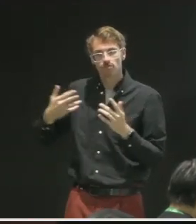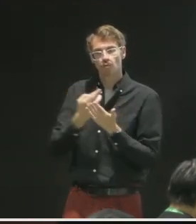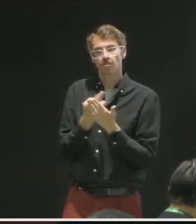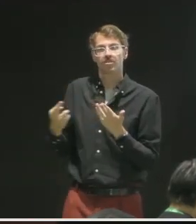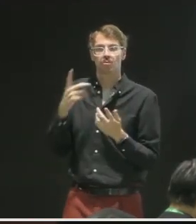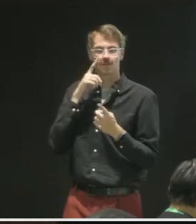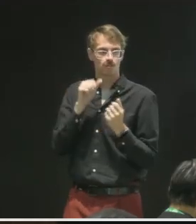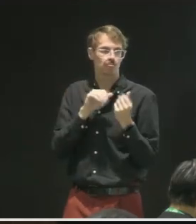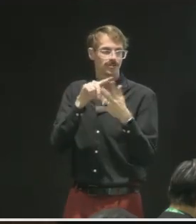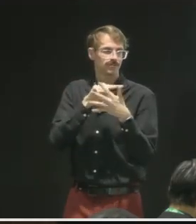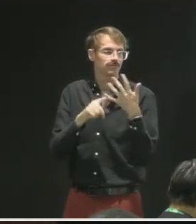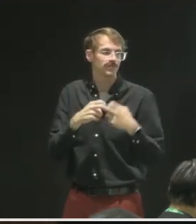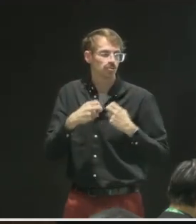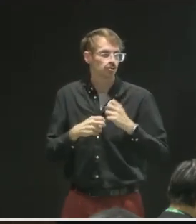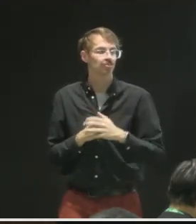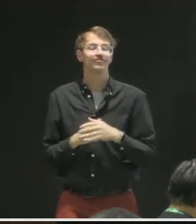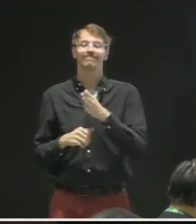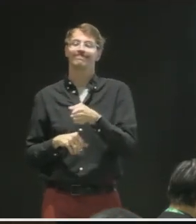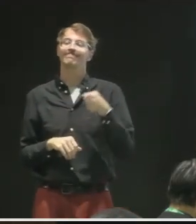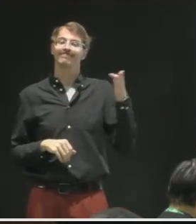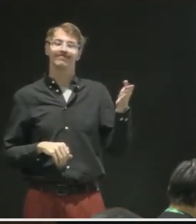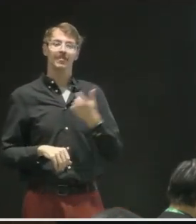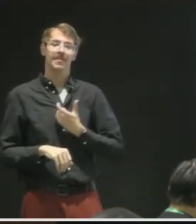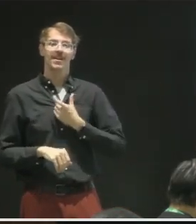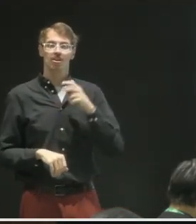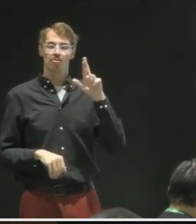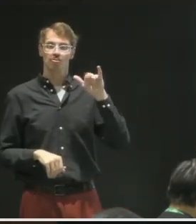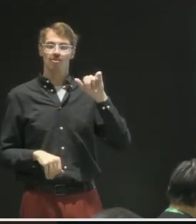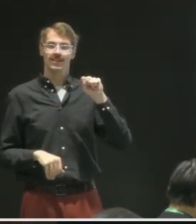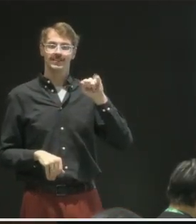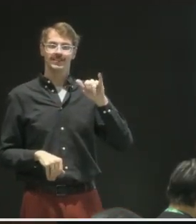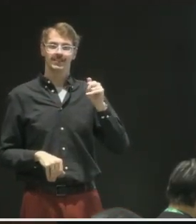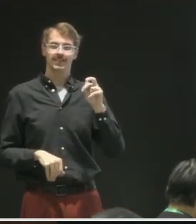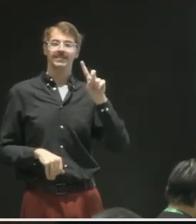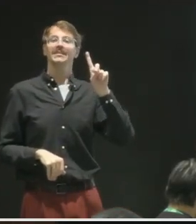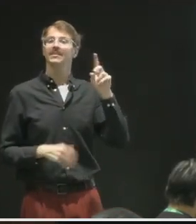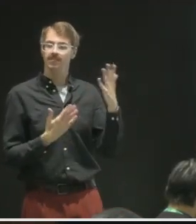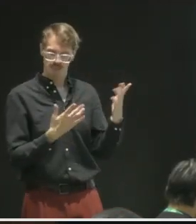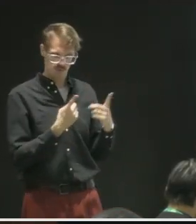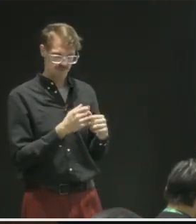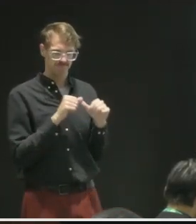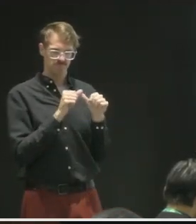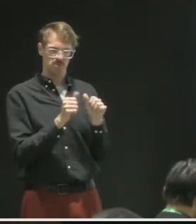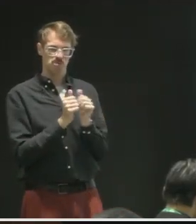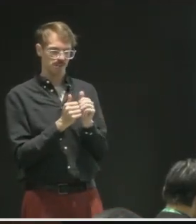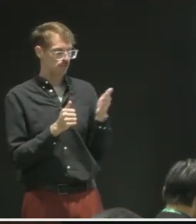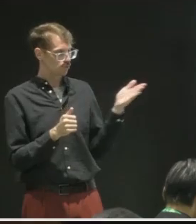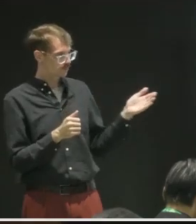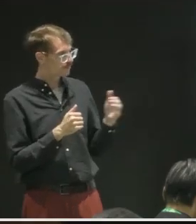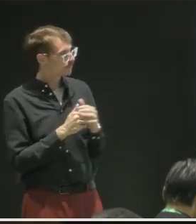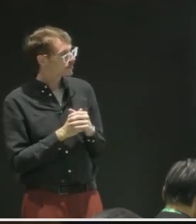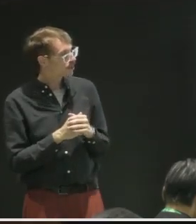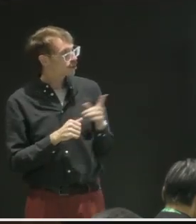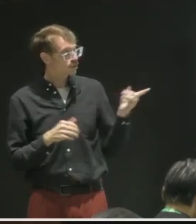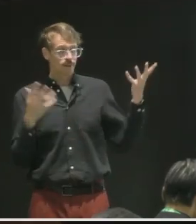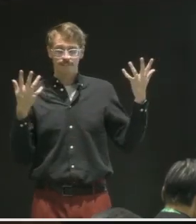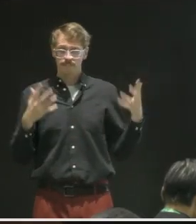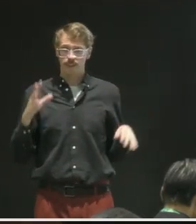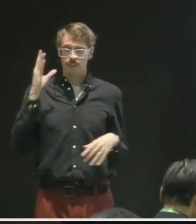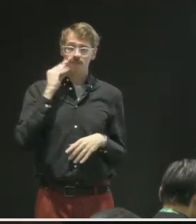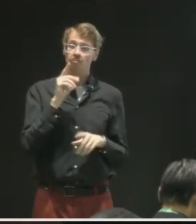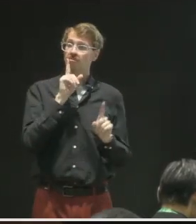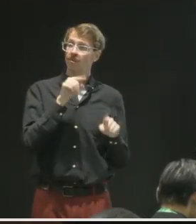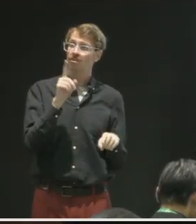that. Mayor Rashid, let me continue with you. Yes. You have experience responding